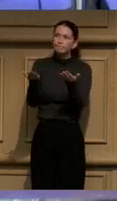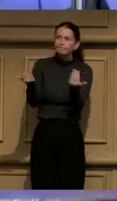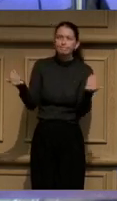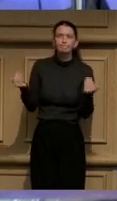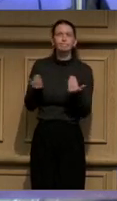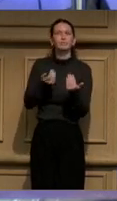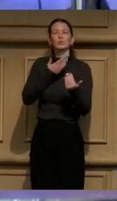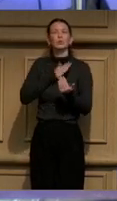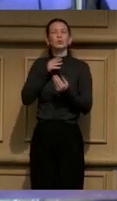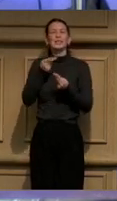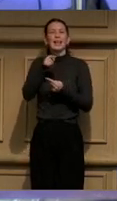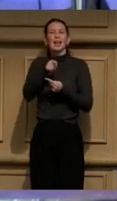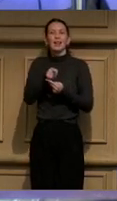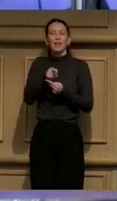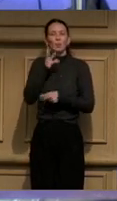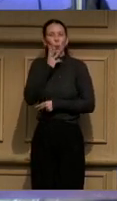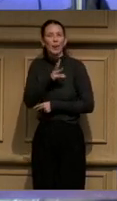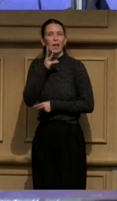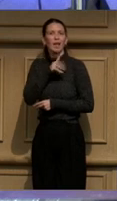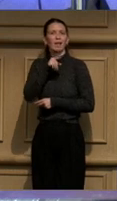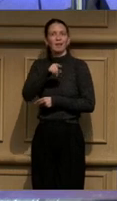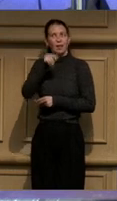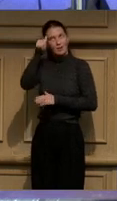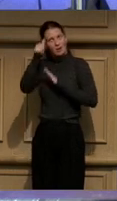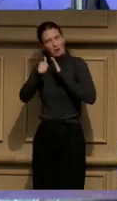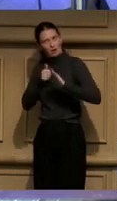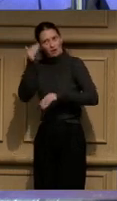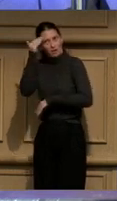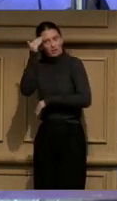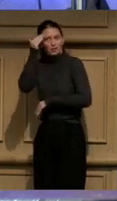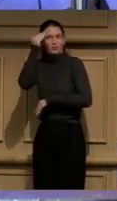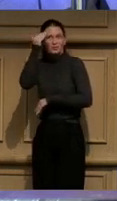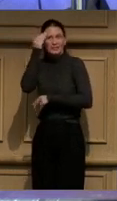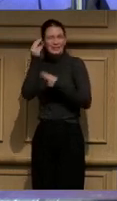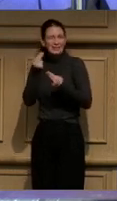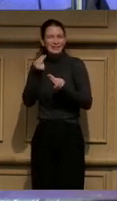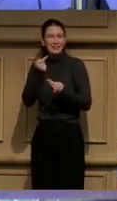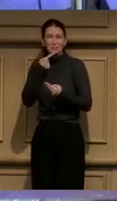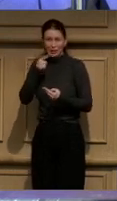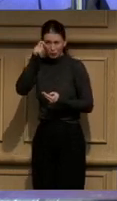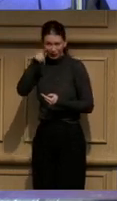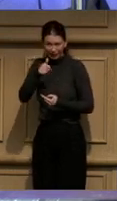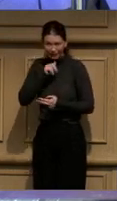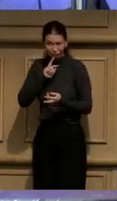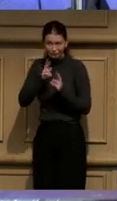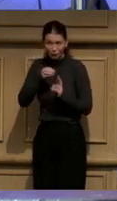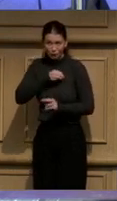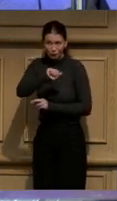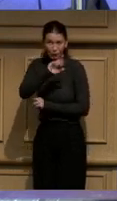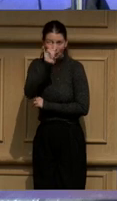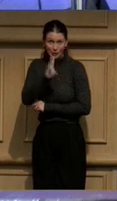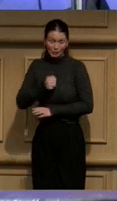that expertise may not be in a lot of the places. So I don't think I've answered your question. I'm sorry.